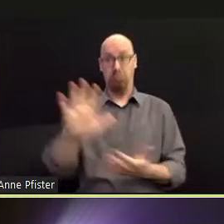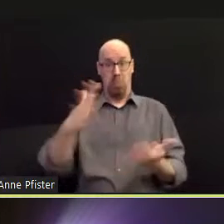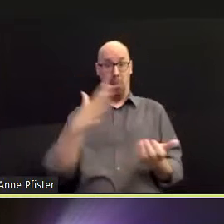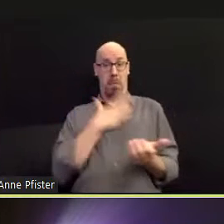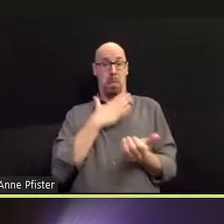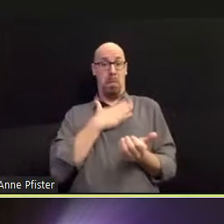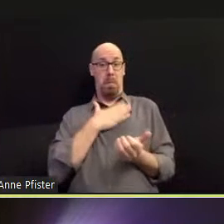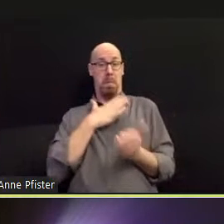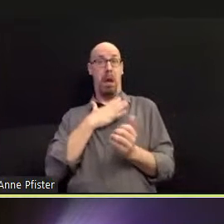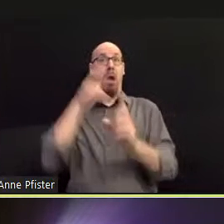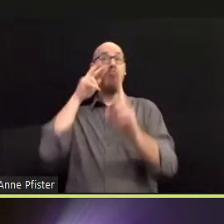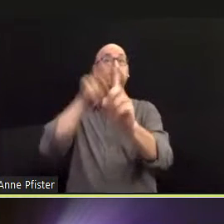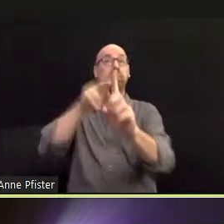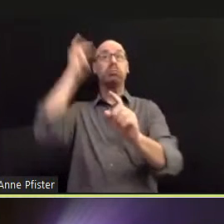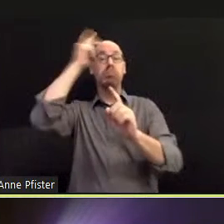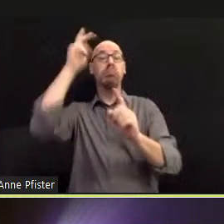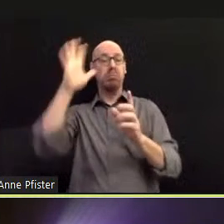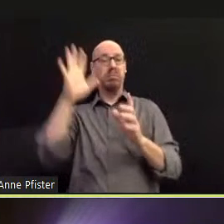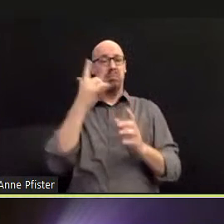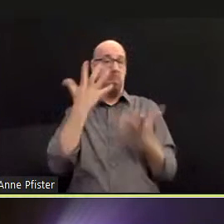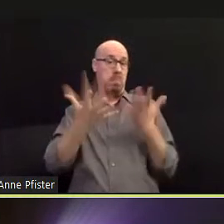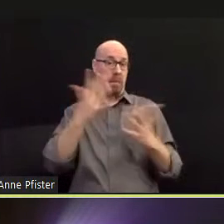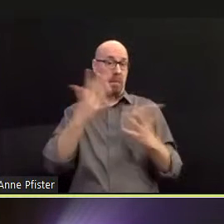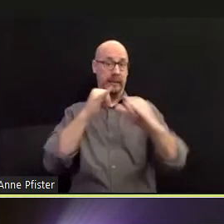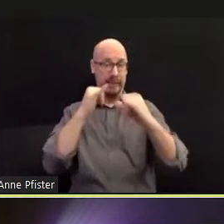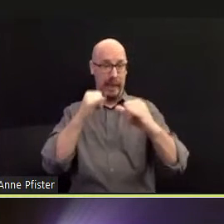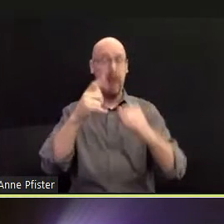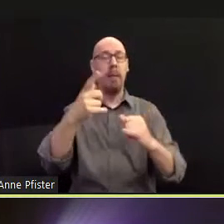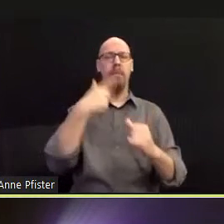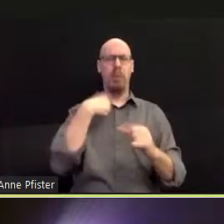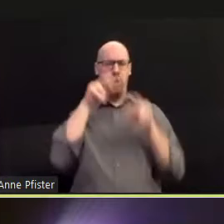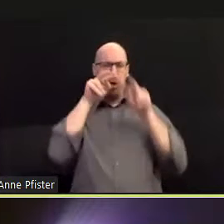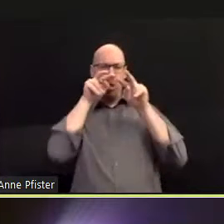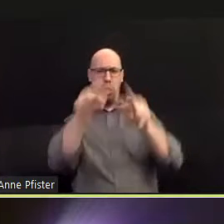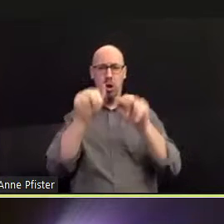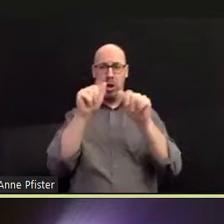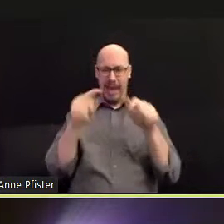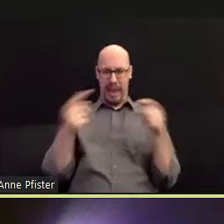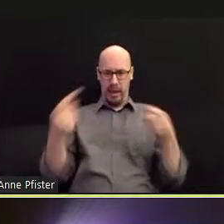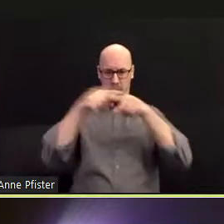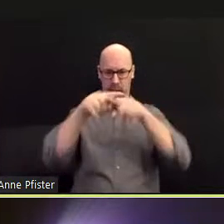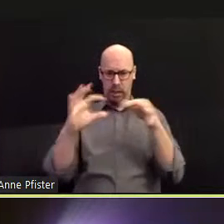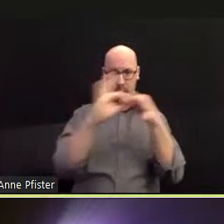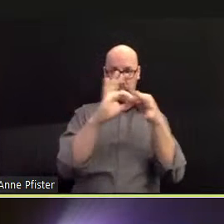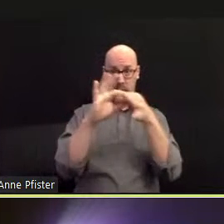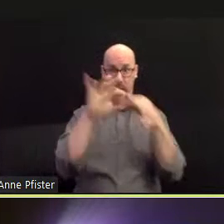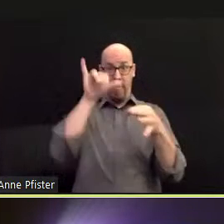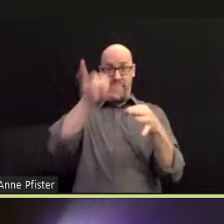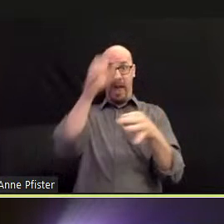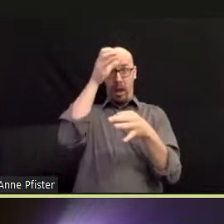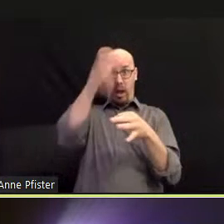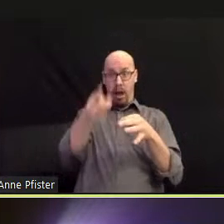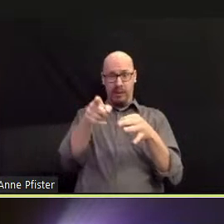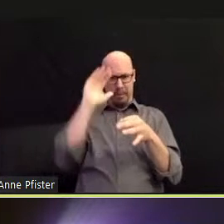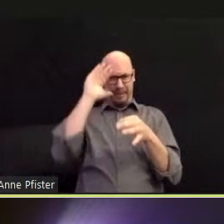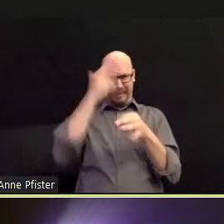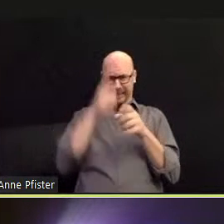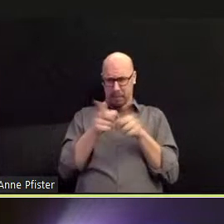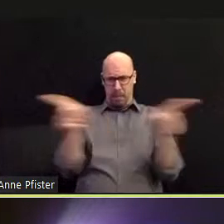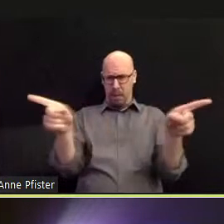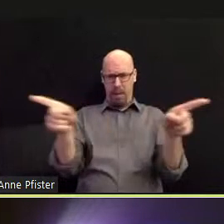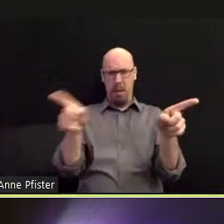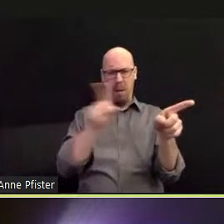this intellectual dialogue, one that illuminates the interrelatedness of 2 seemingly divergent concepts, science and belief,